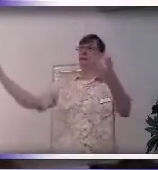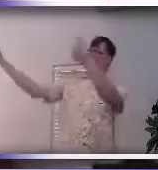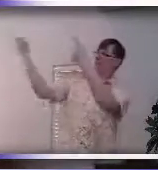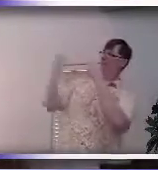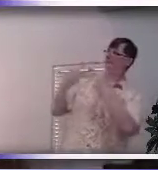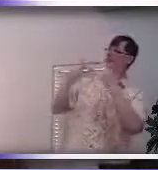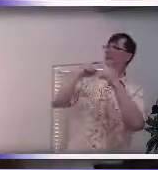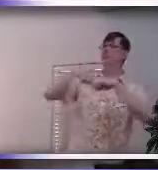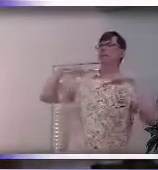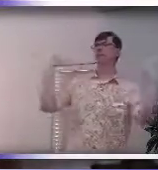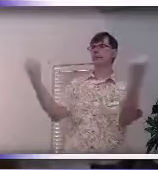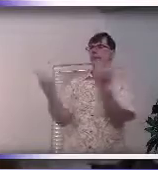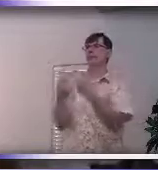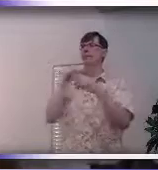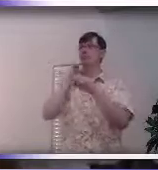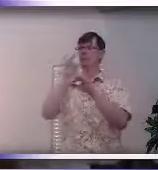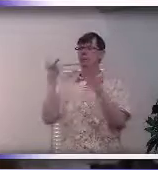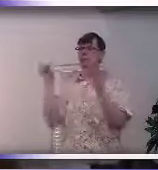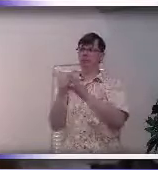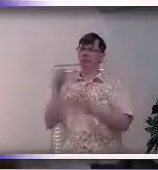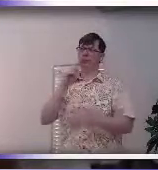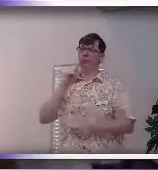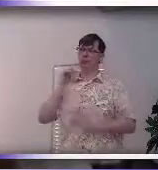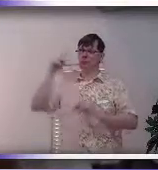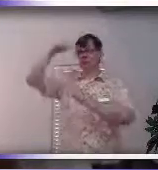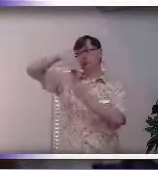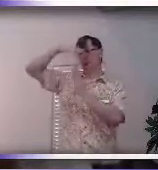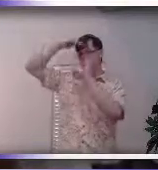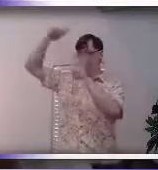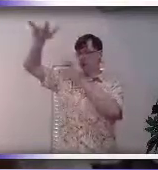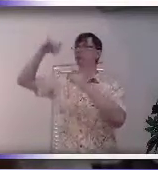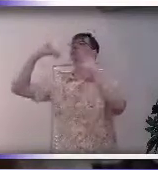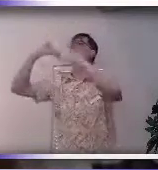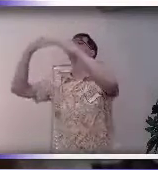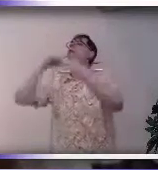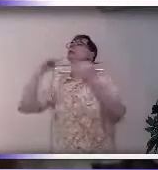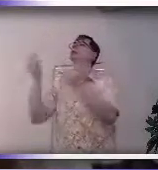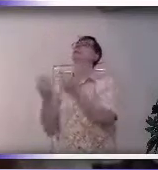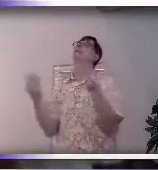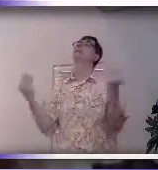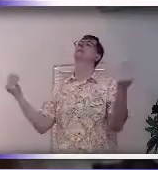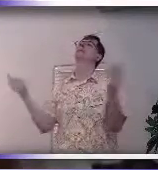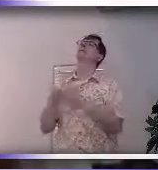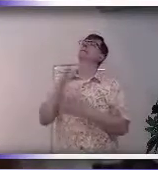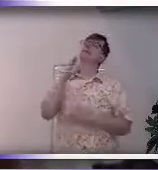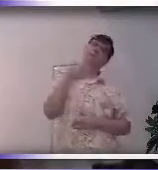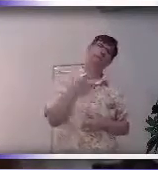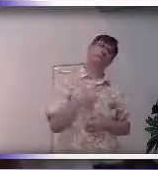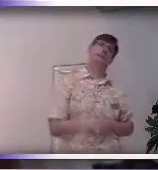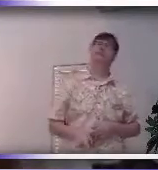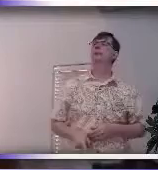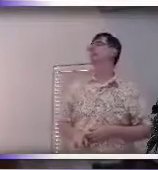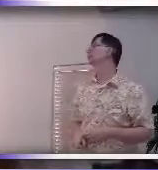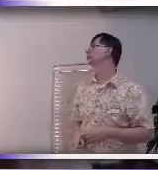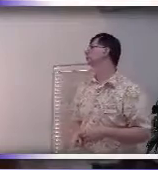community. Now, on Wednesday, hopefully, many of you, including those whose